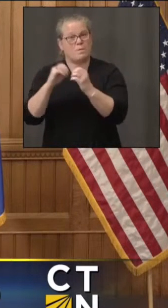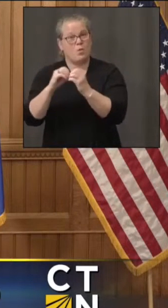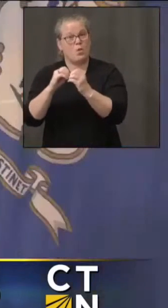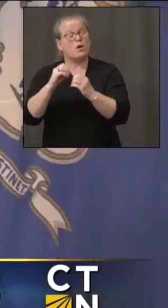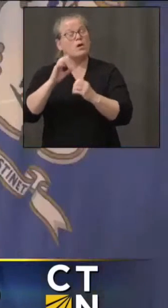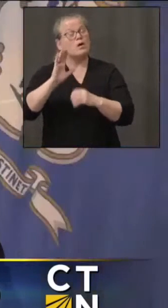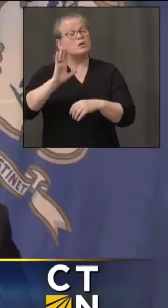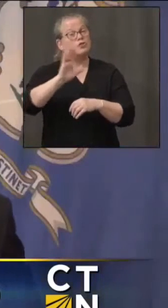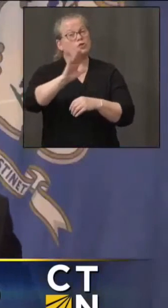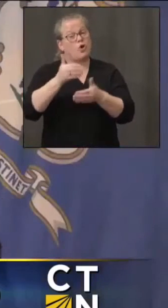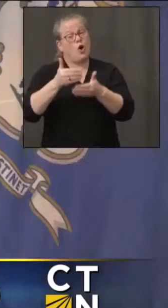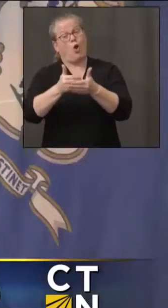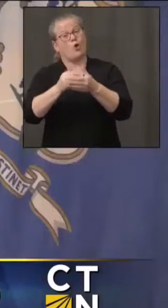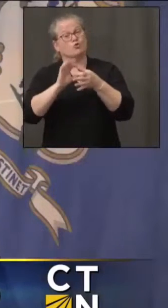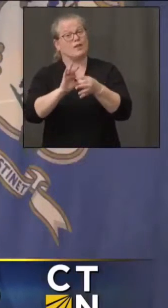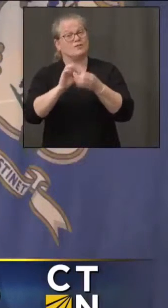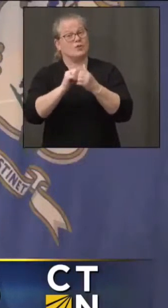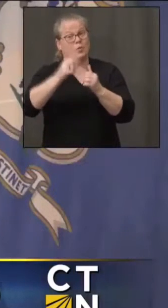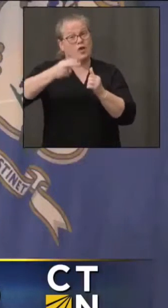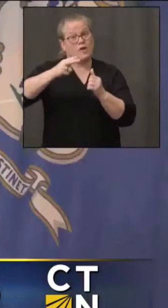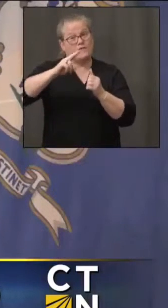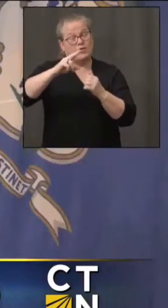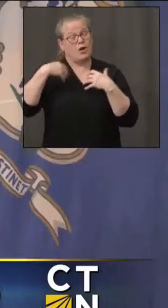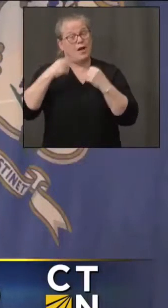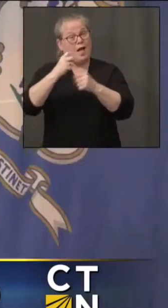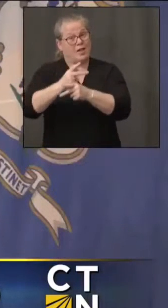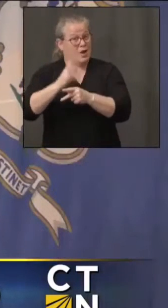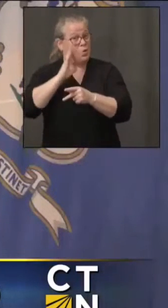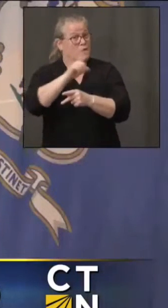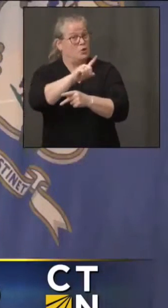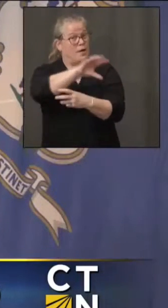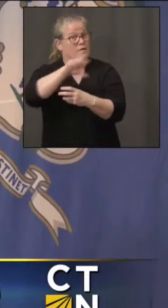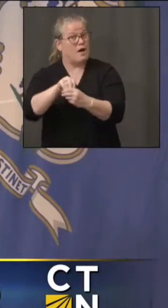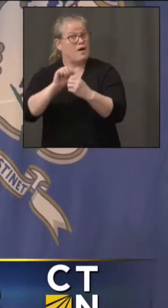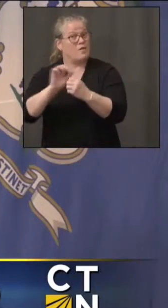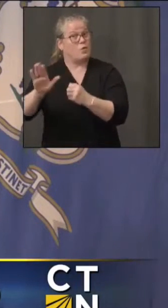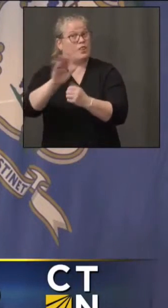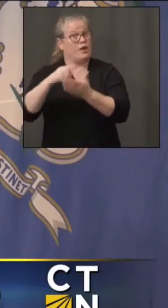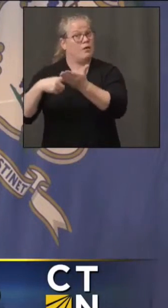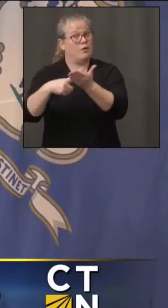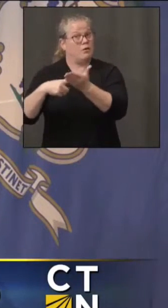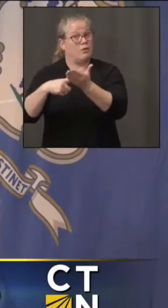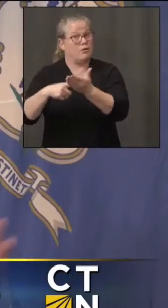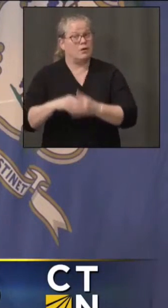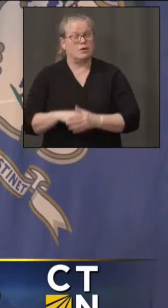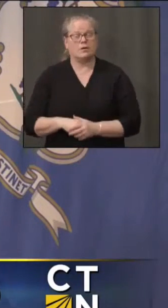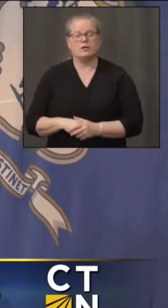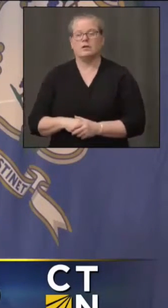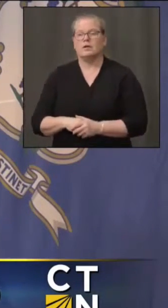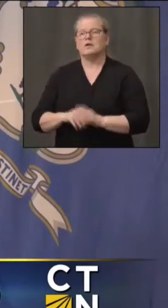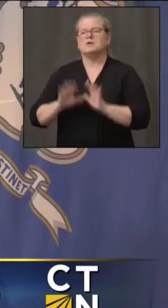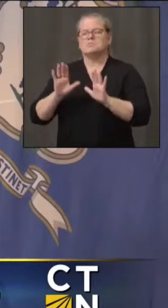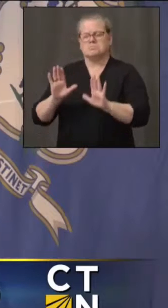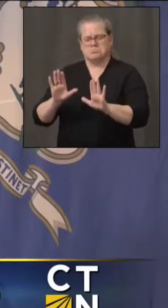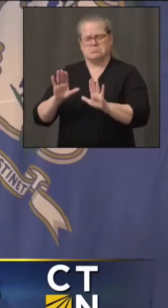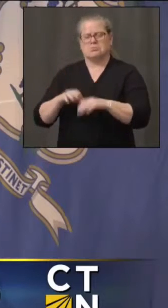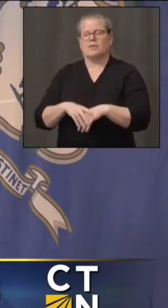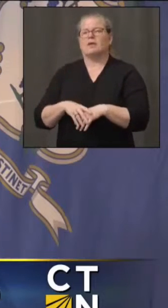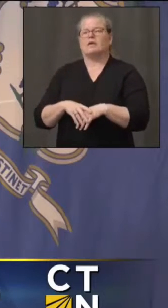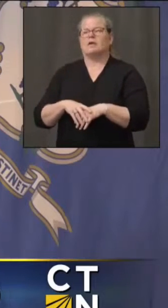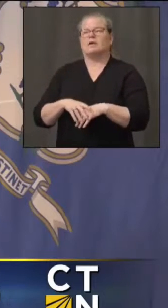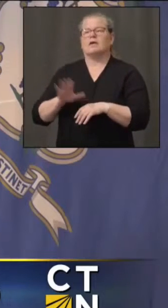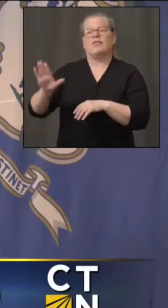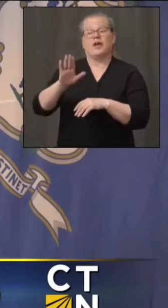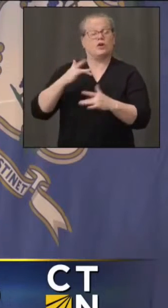Yeah, with both Jeff and Jan, actually, a very good relationship there. First of all, put to rest, we have all the PPE that we